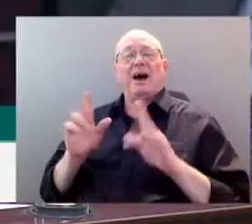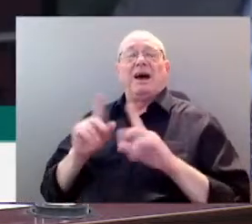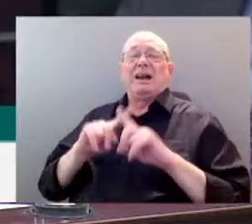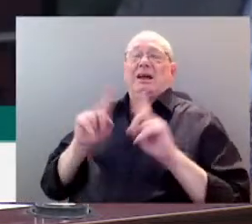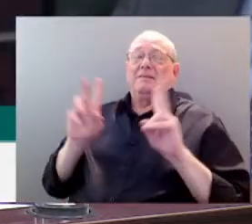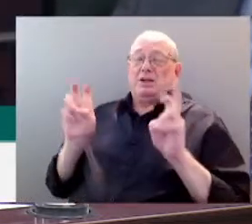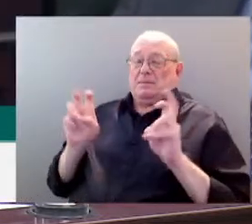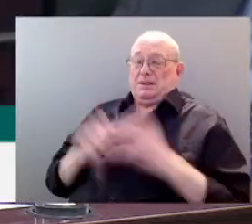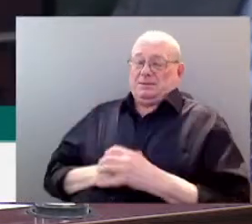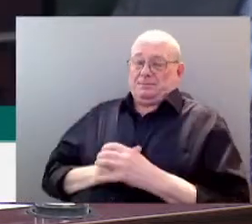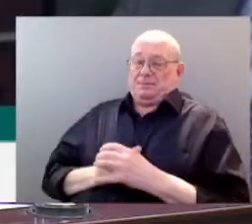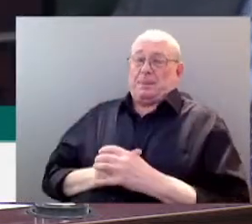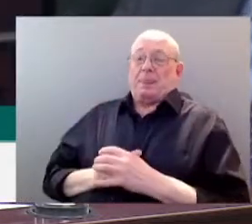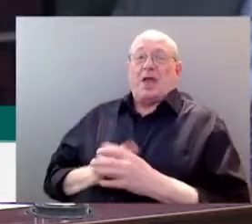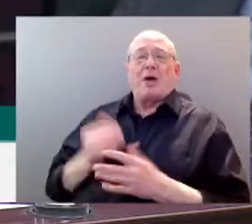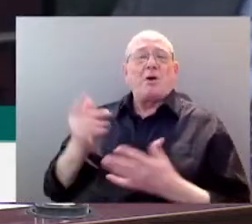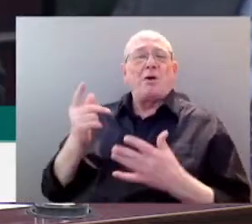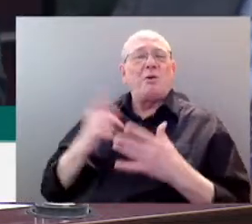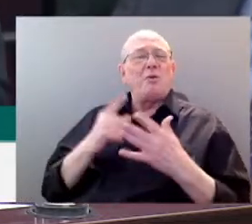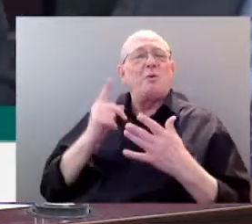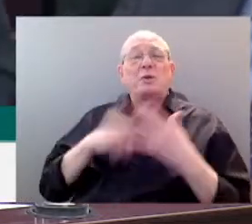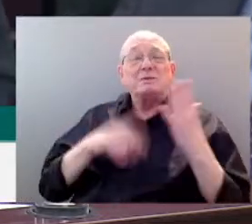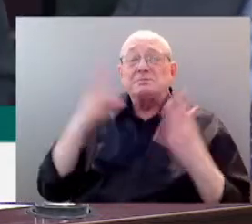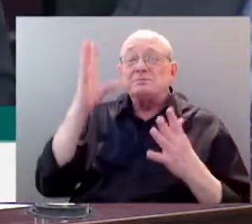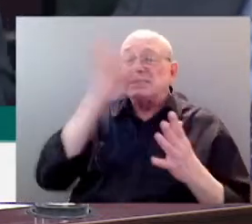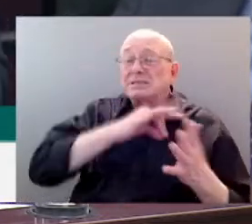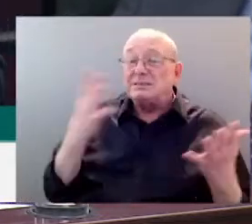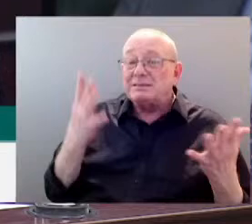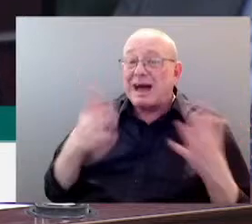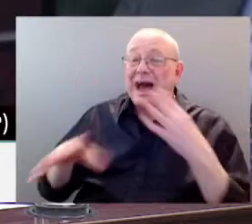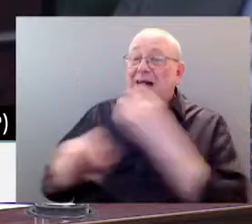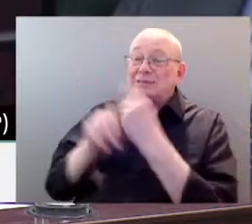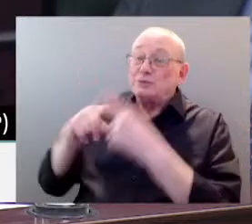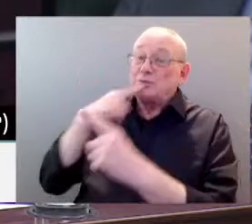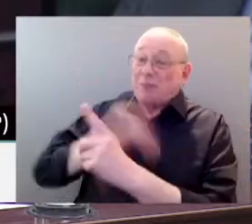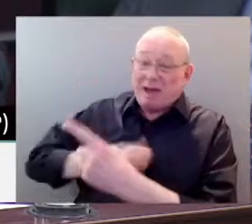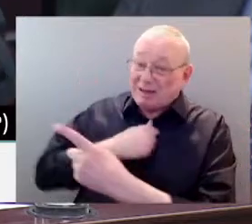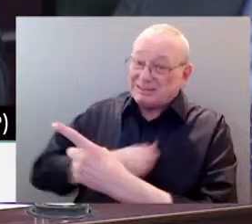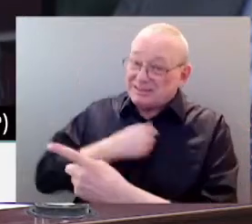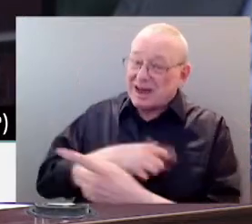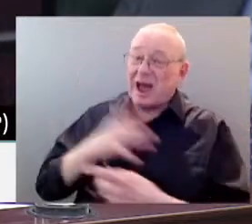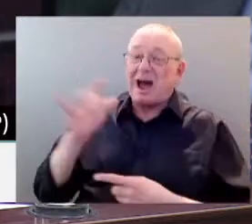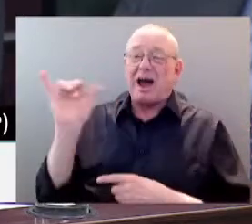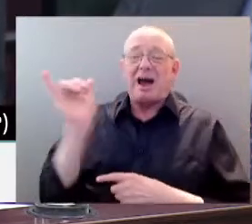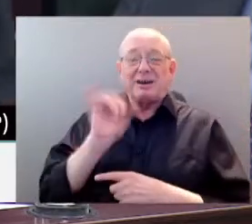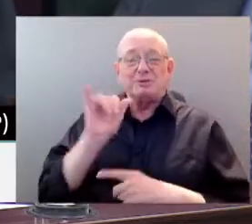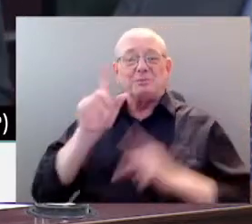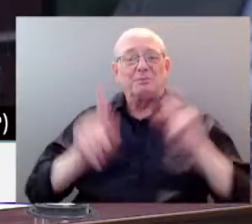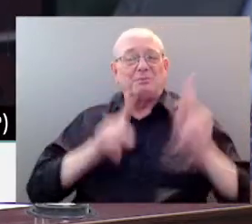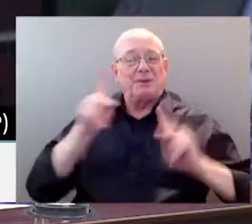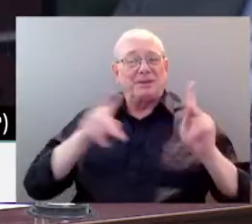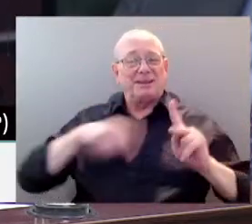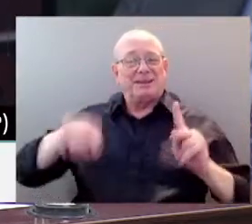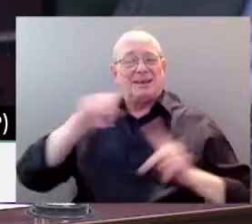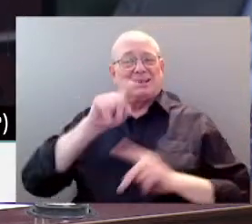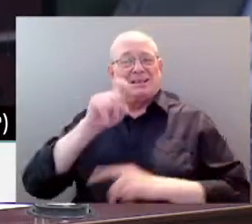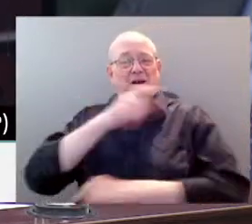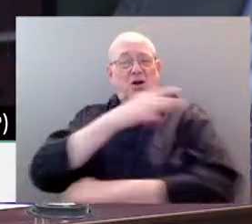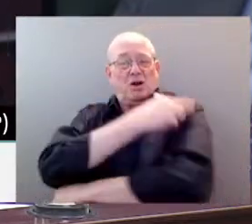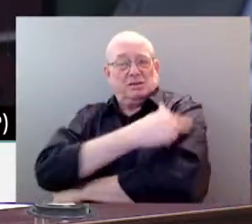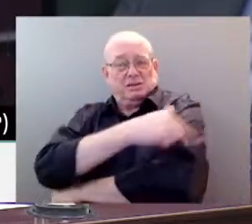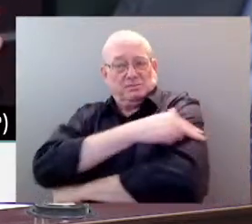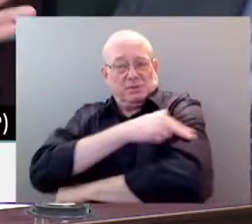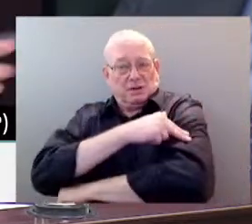Mr Speaker in addition to the apology these albertans were in the hospital and needed significant care some were wheelchair bound all were